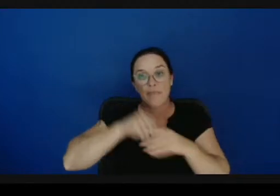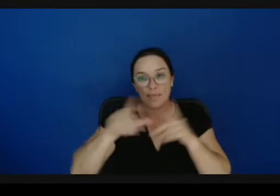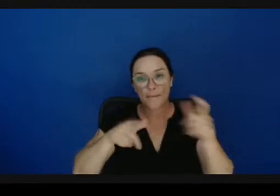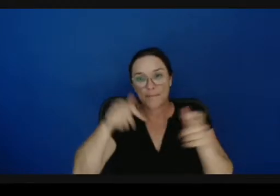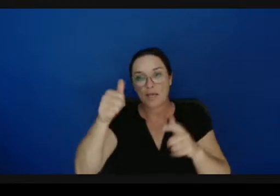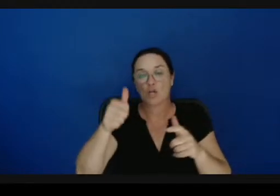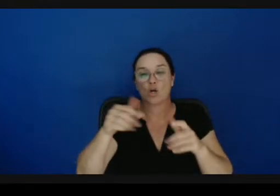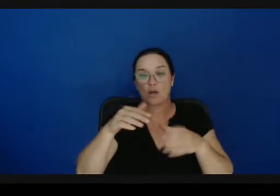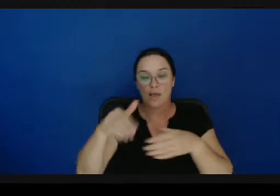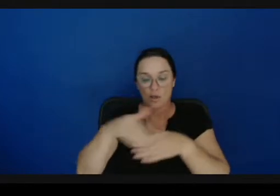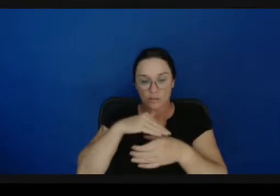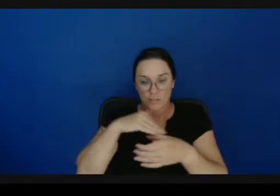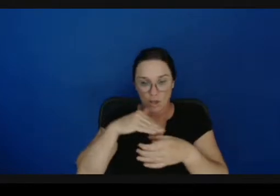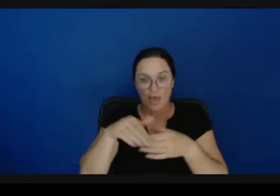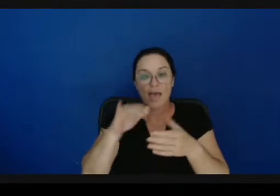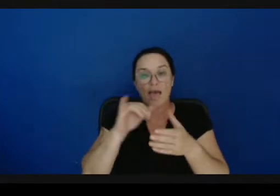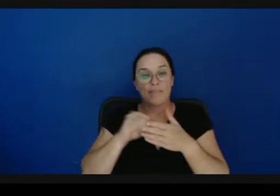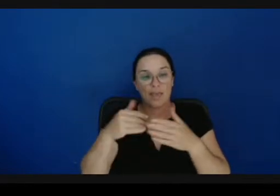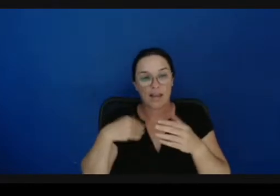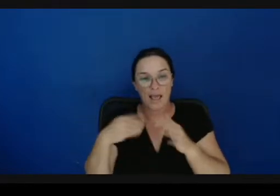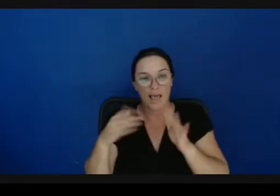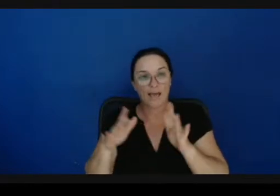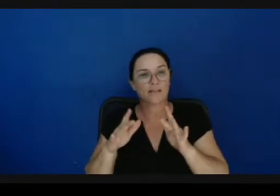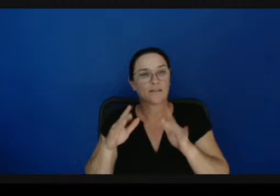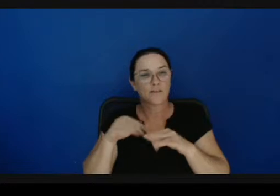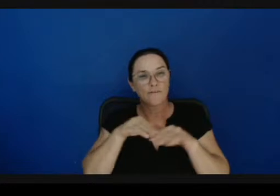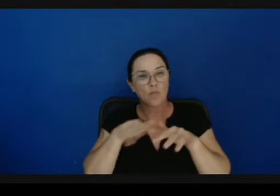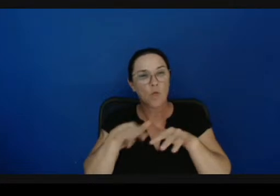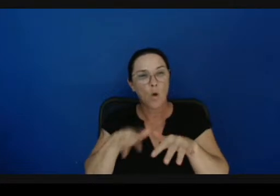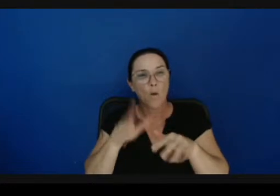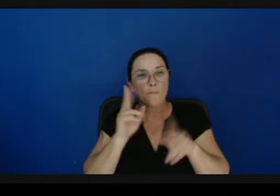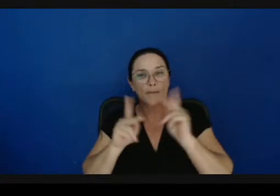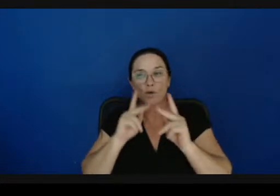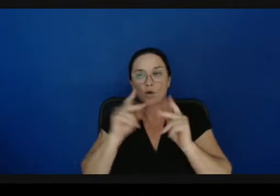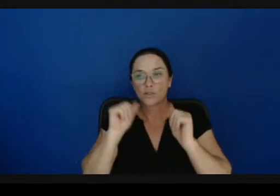And that was what put out those lava flows that people could see.